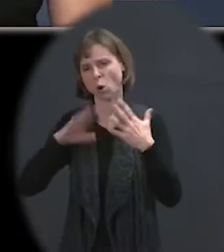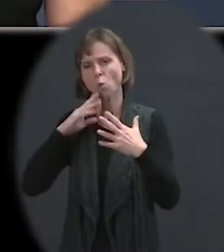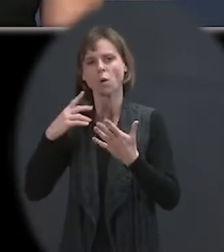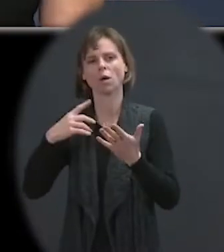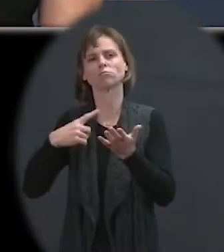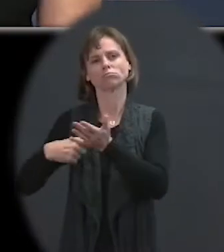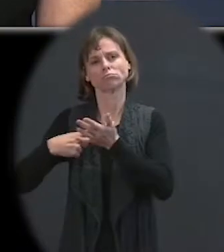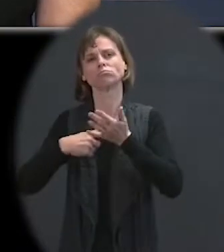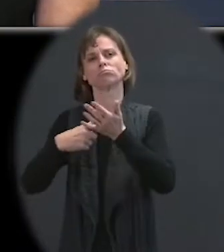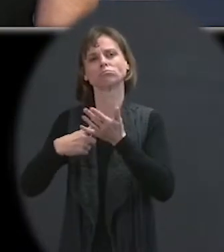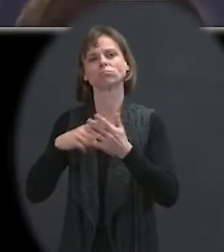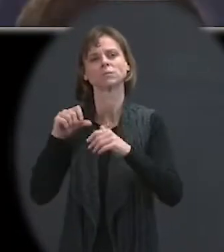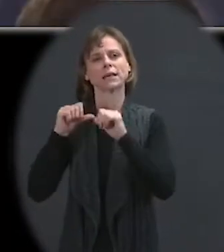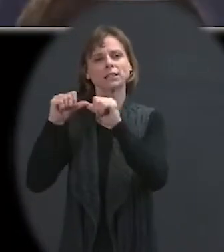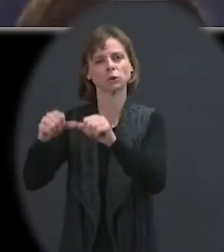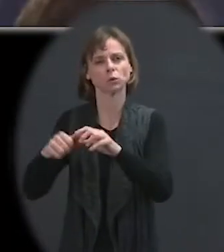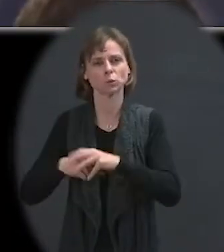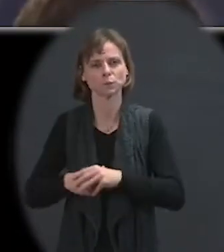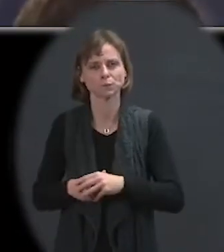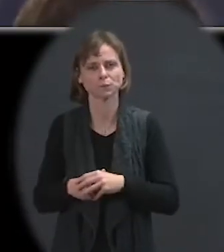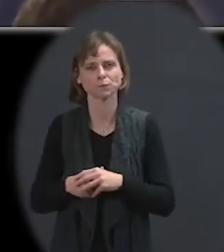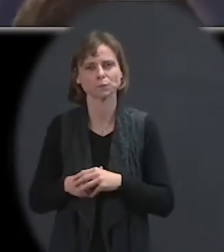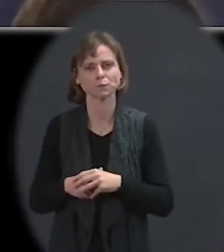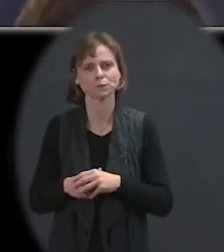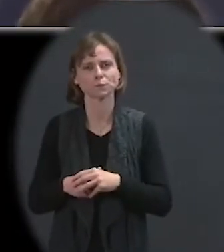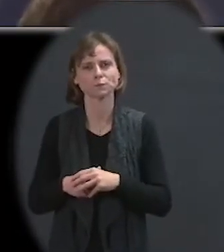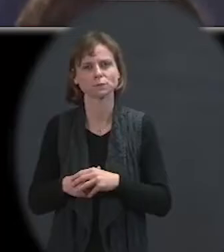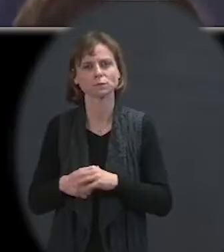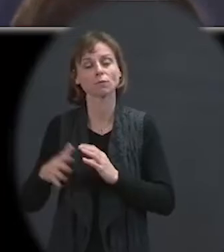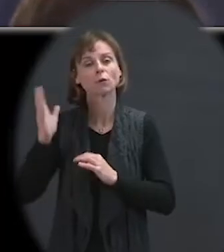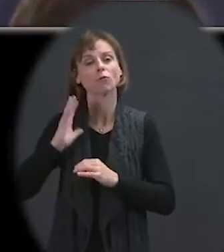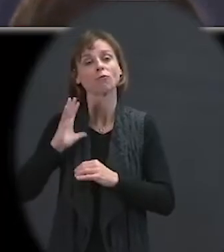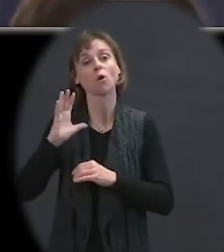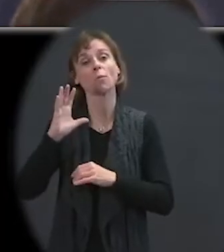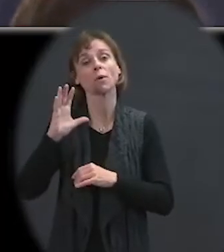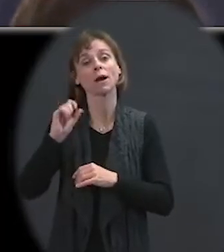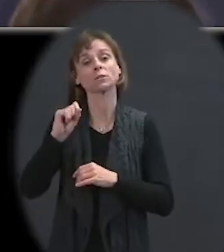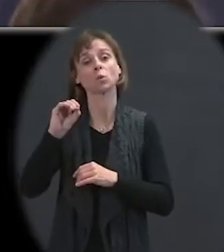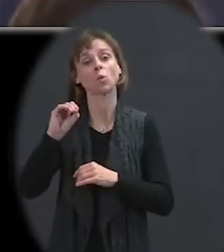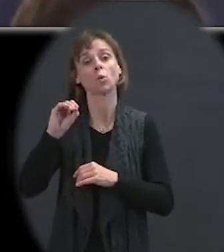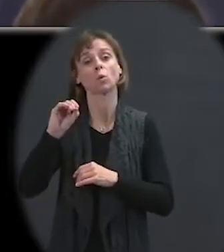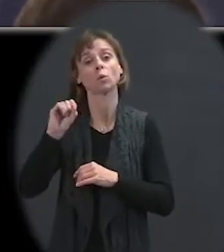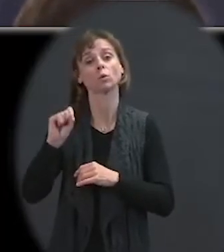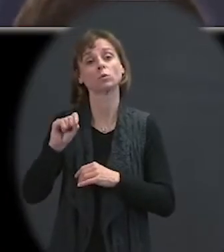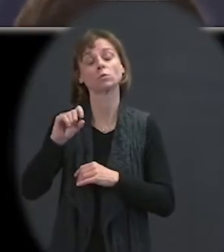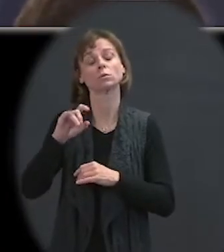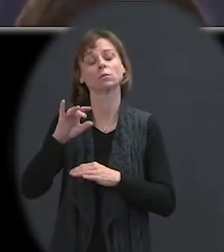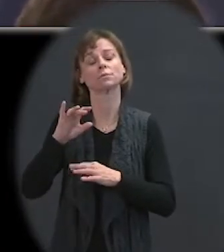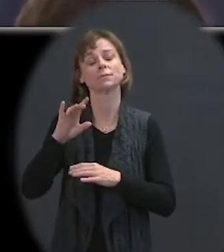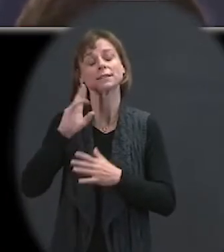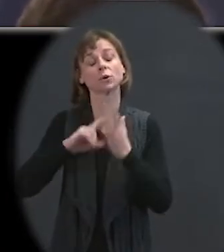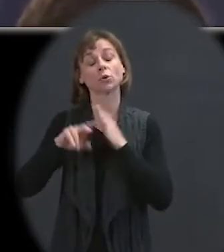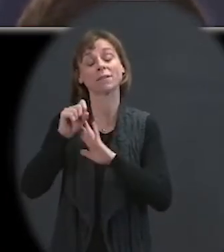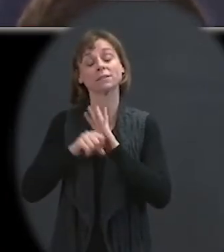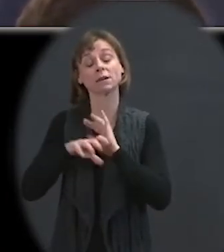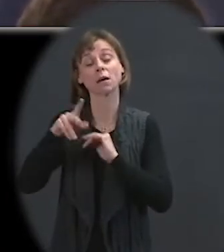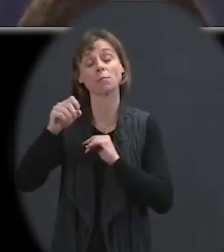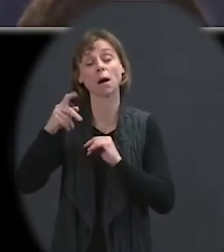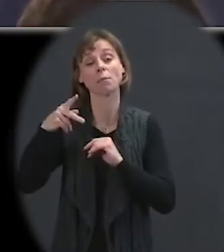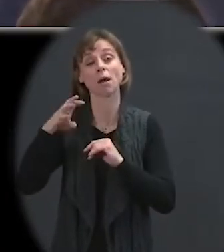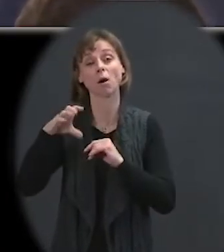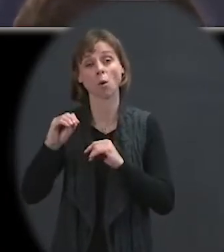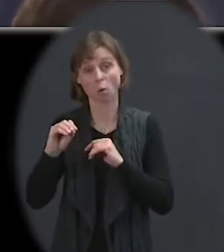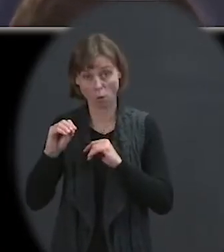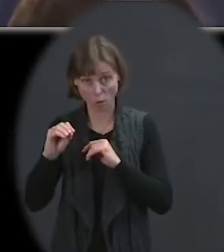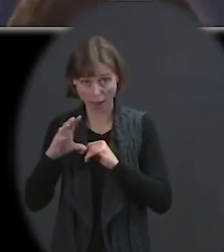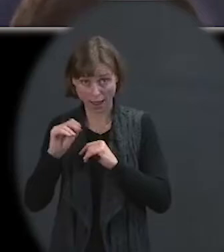continue. And then on that same report, former Secretary of State Mike Pompeo and Matt Pottinger from NSC have both come out and